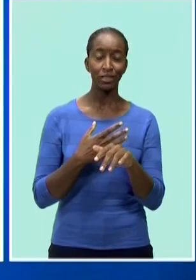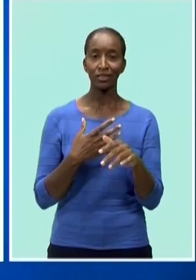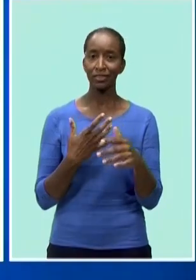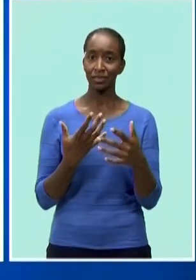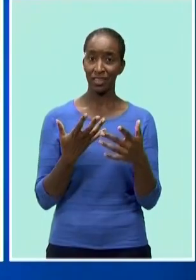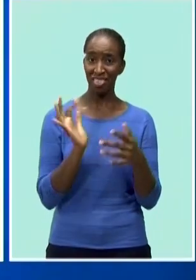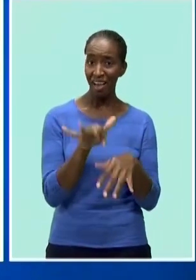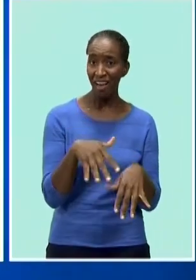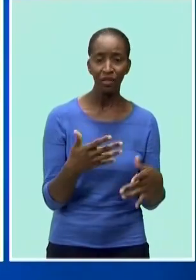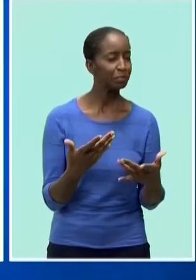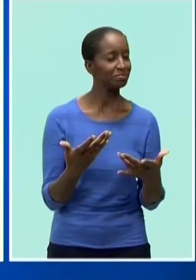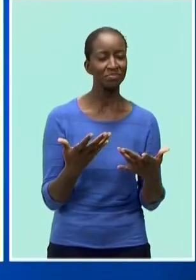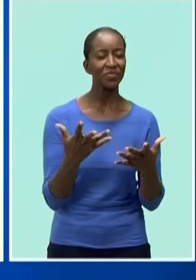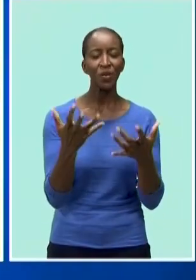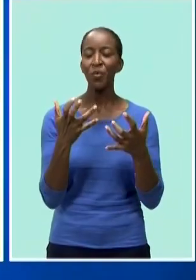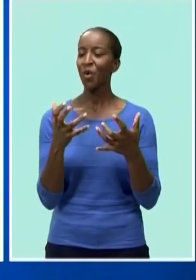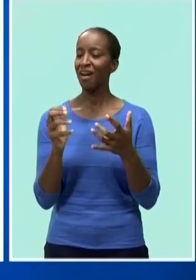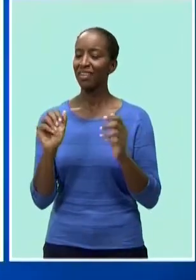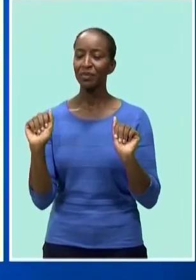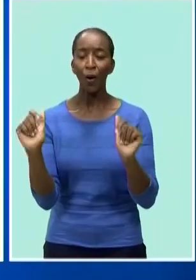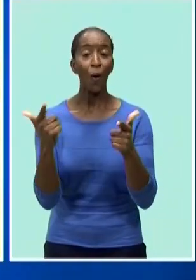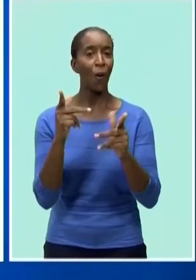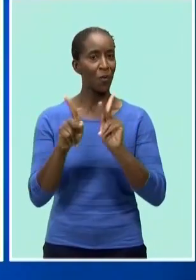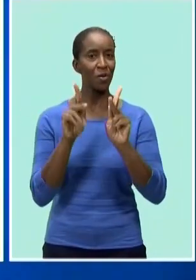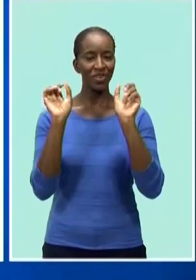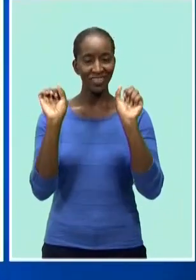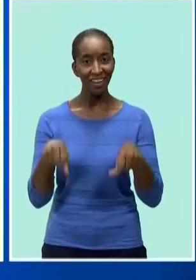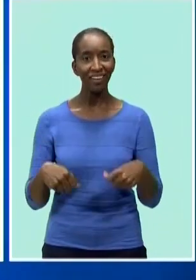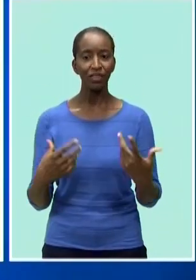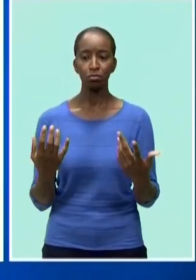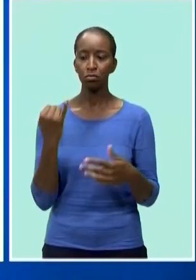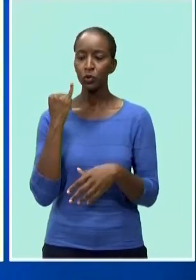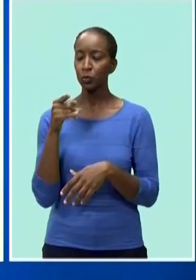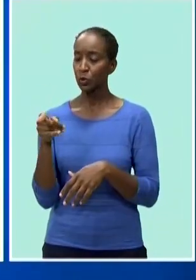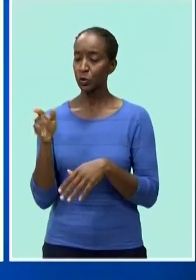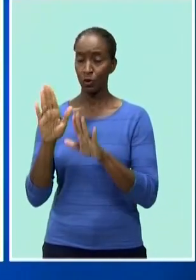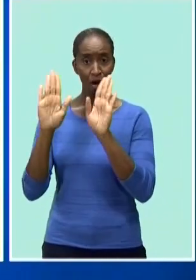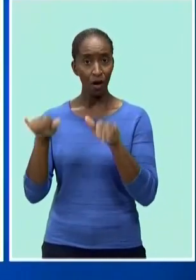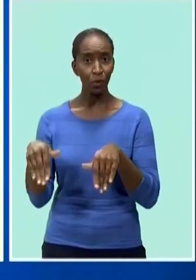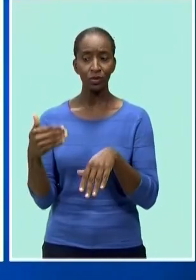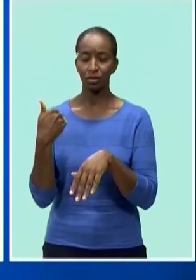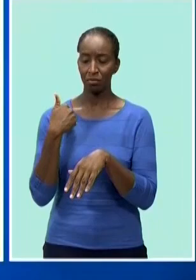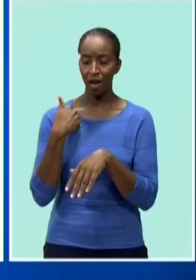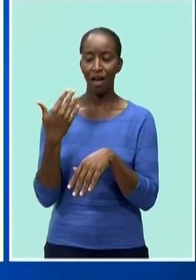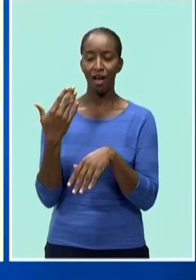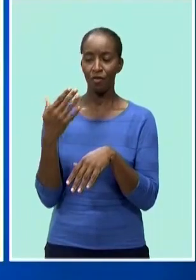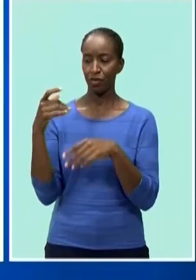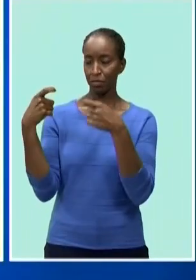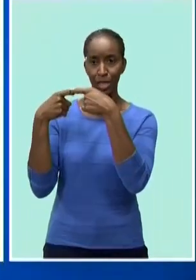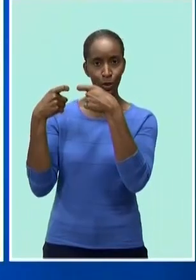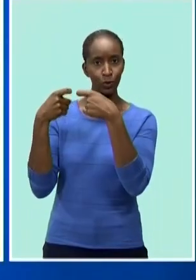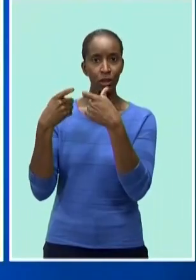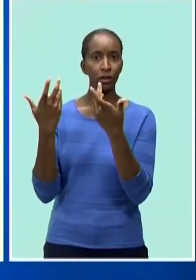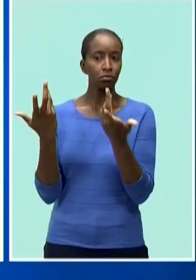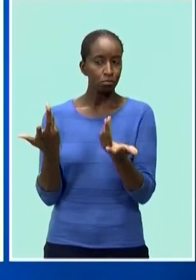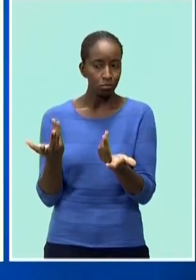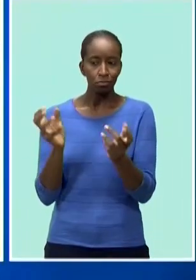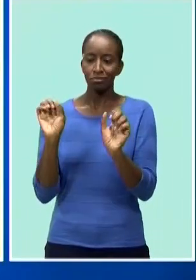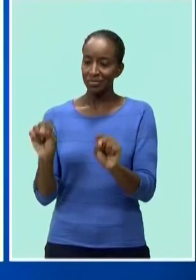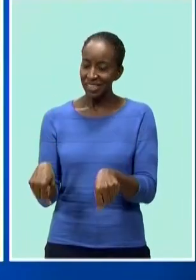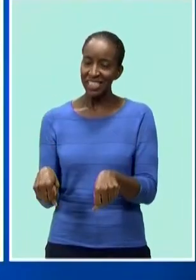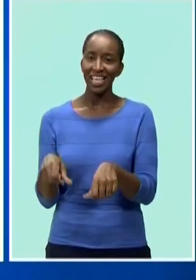no reason, Pressy, that somebody who cannot afford to have light and power connect them for